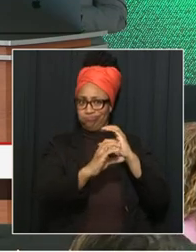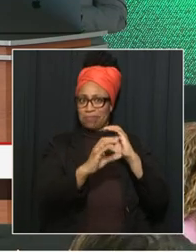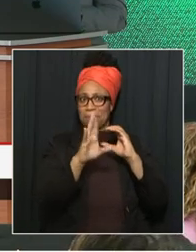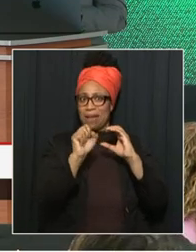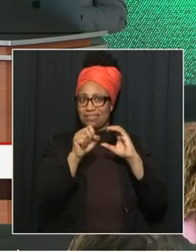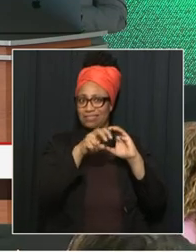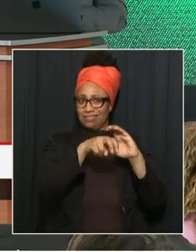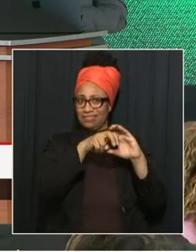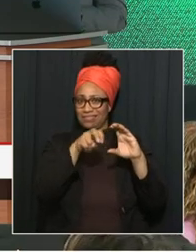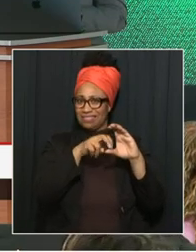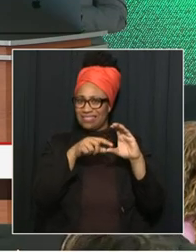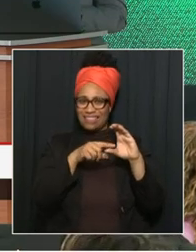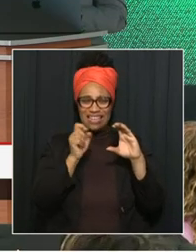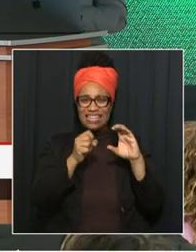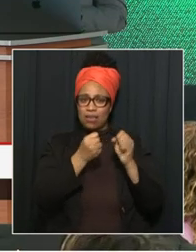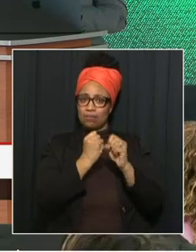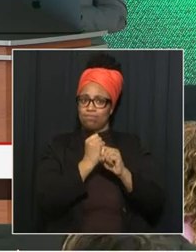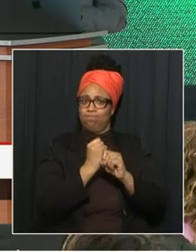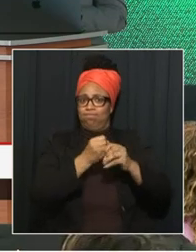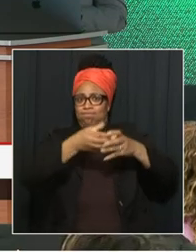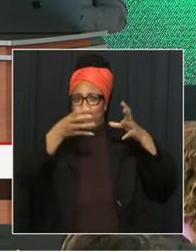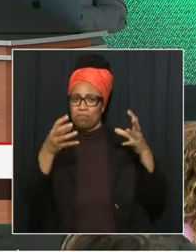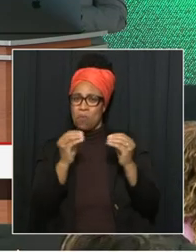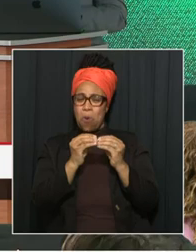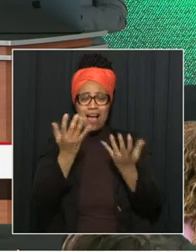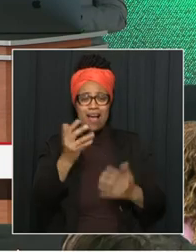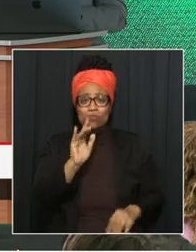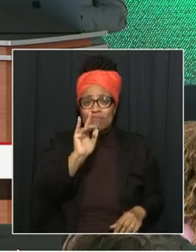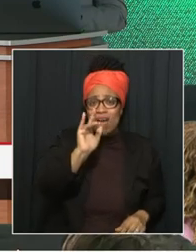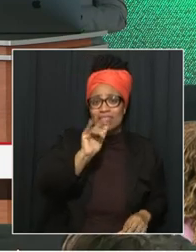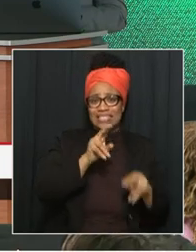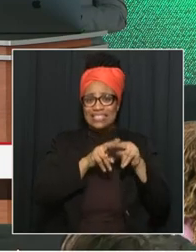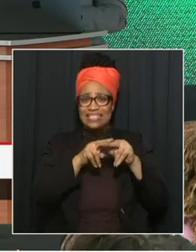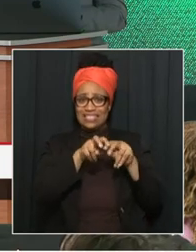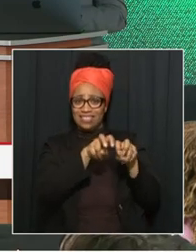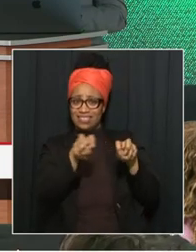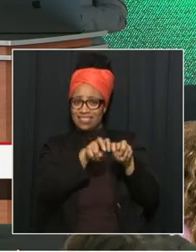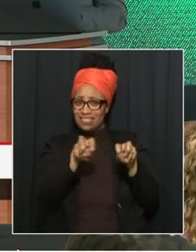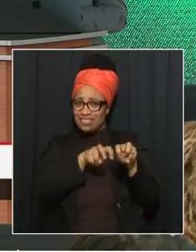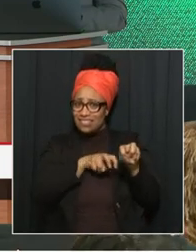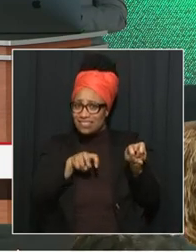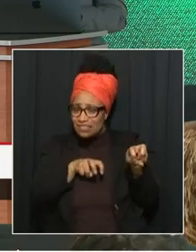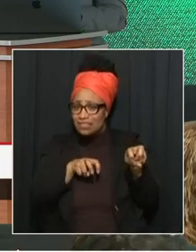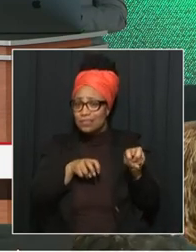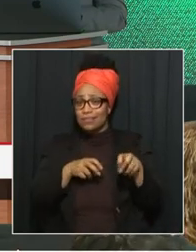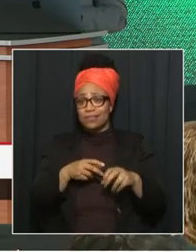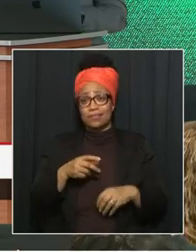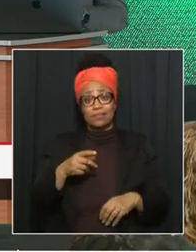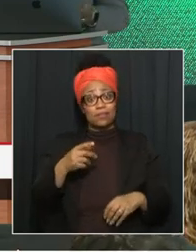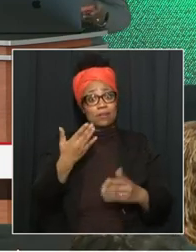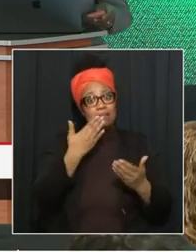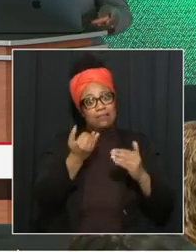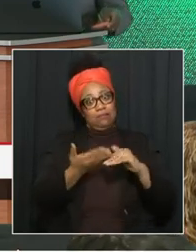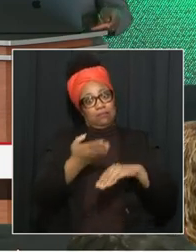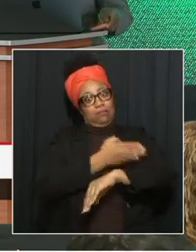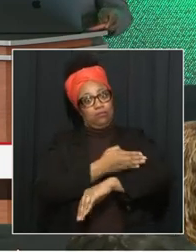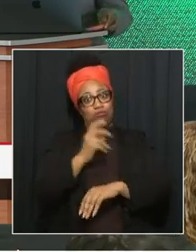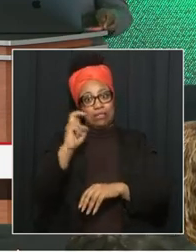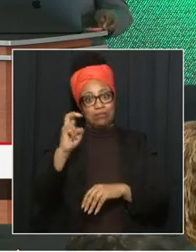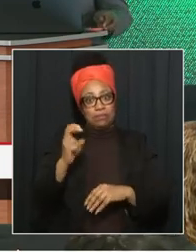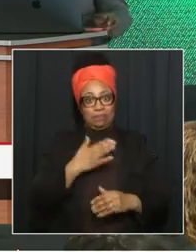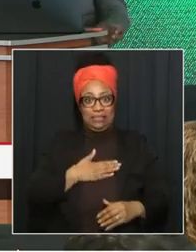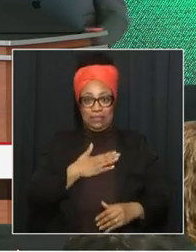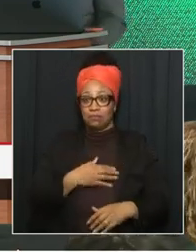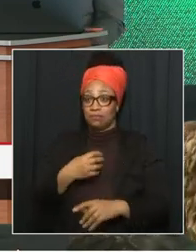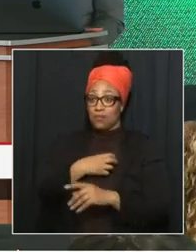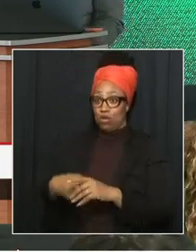past 14 seats. So we definitely need to get a better transportation. Okay, let me work on that. Thank you for bringing it to my